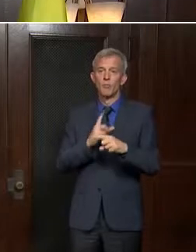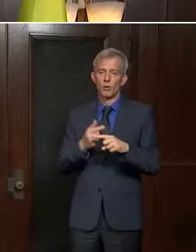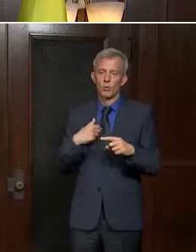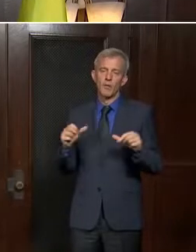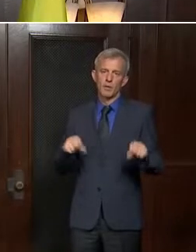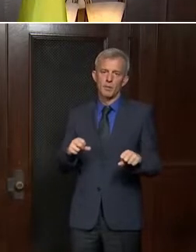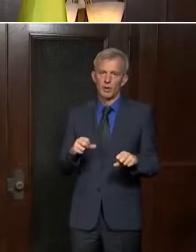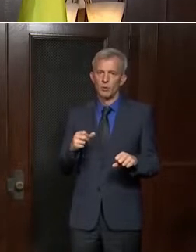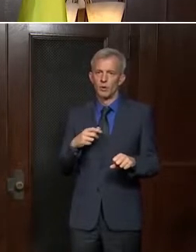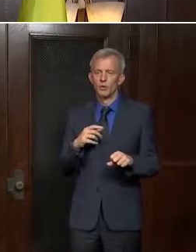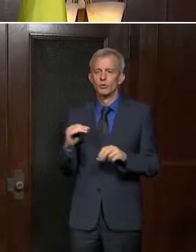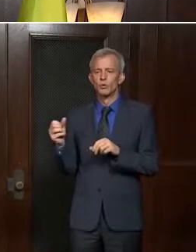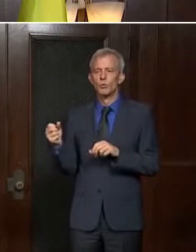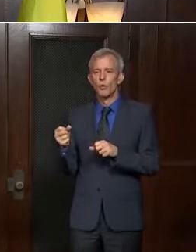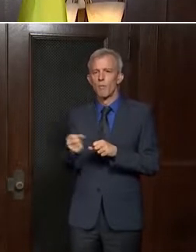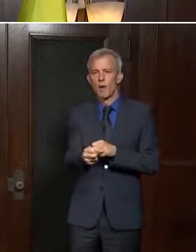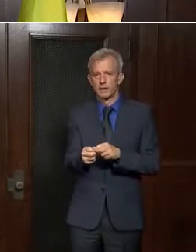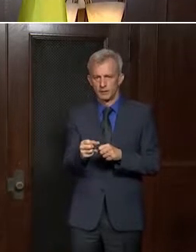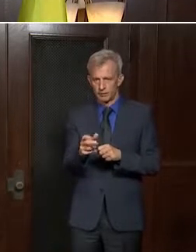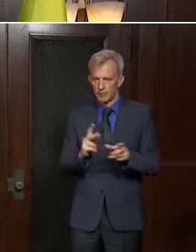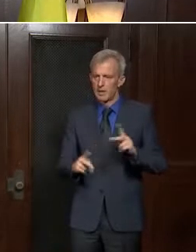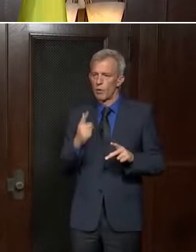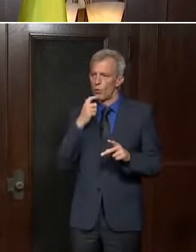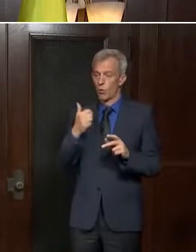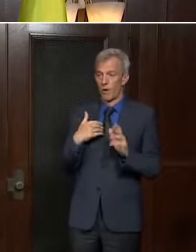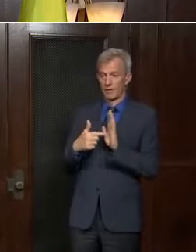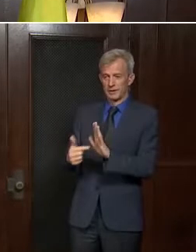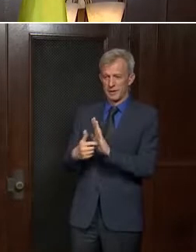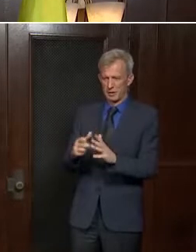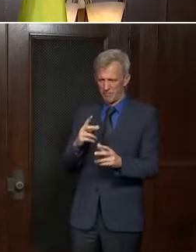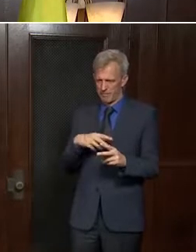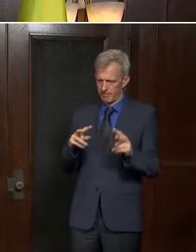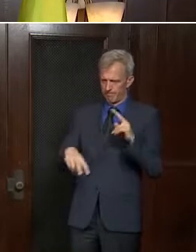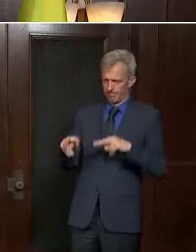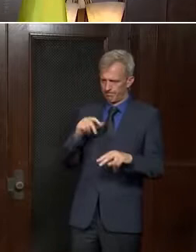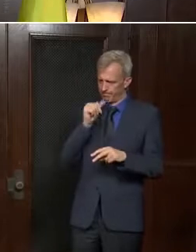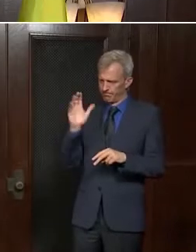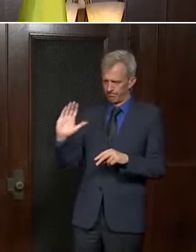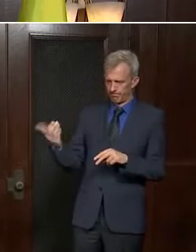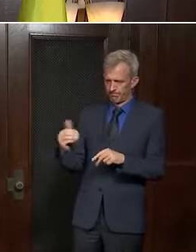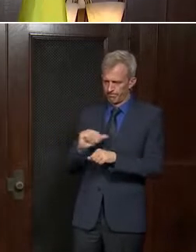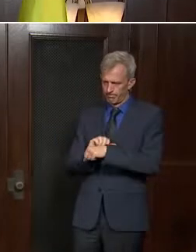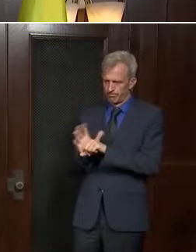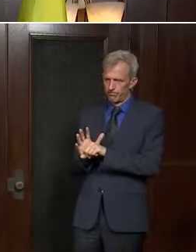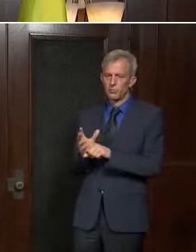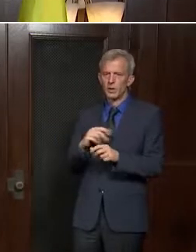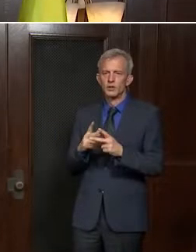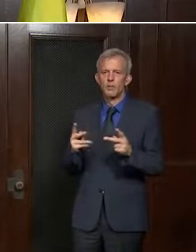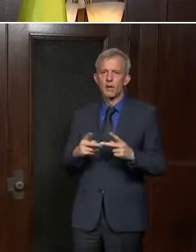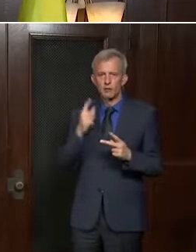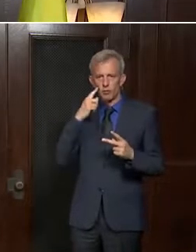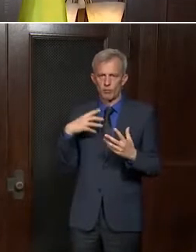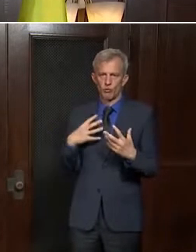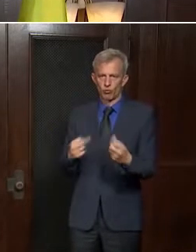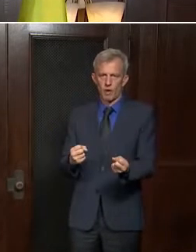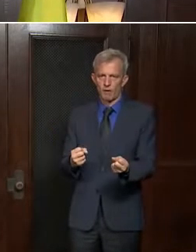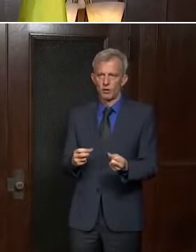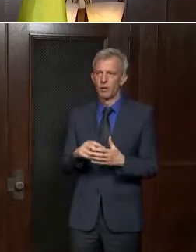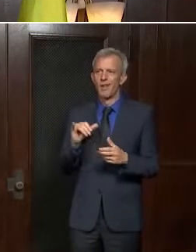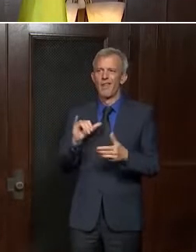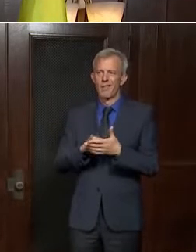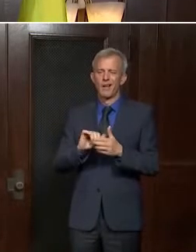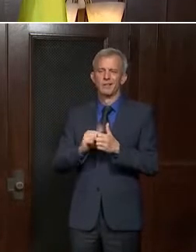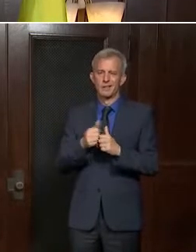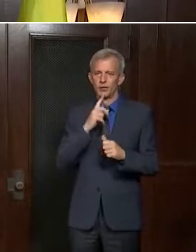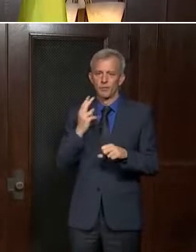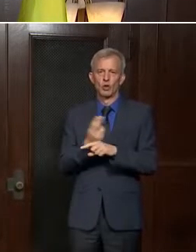there who are exhibiting symptoms but doesn't look like it's COVID-19, in a place for them to get well and to get healthy. So that's how those are being